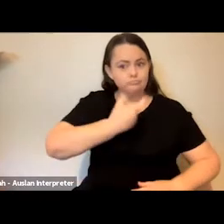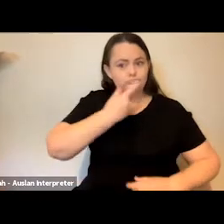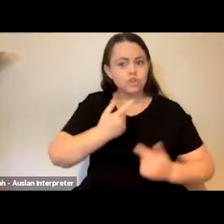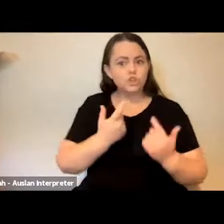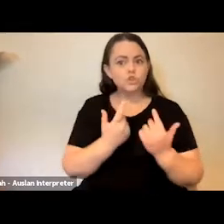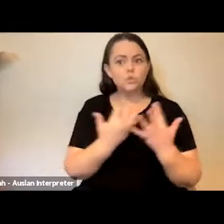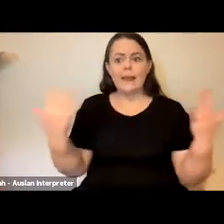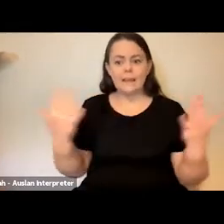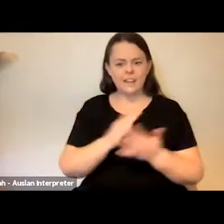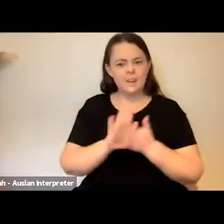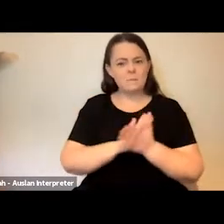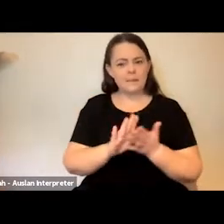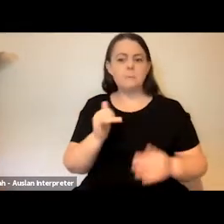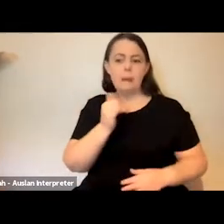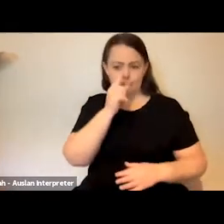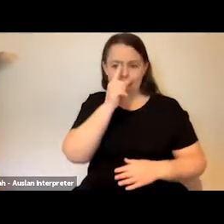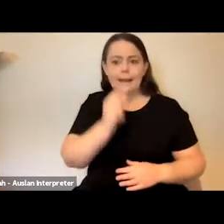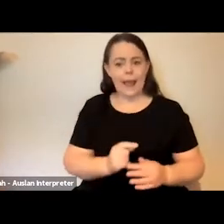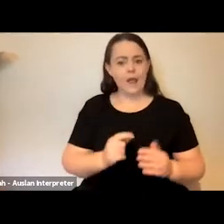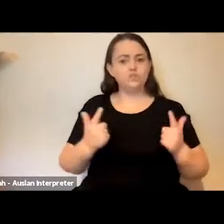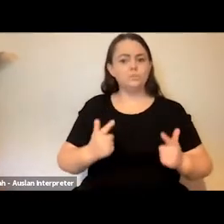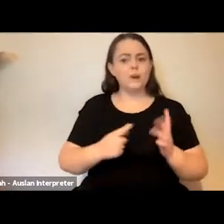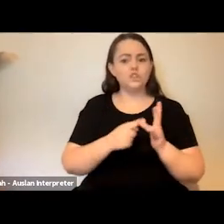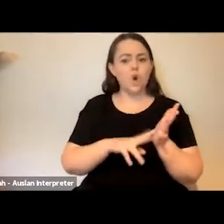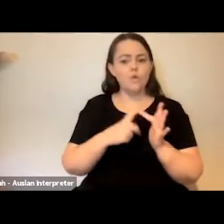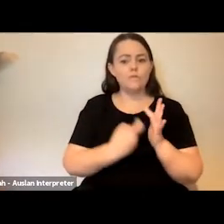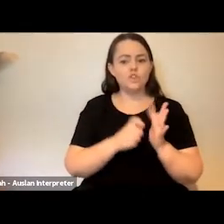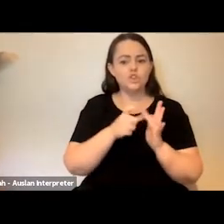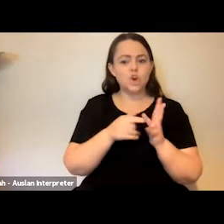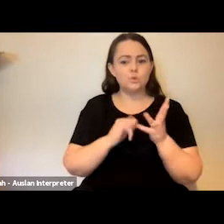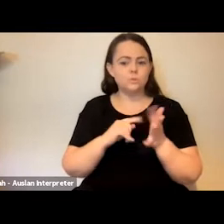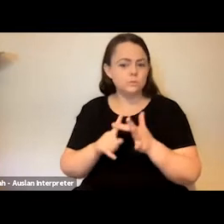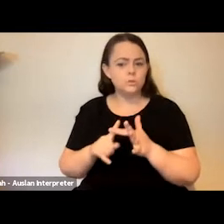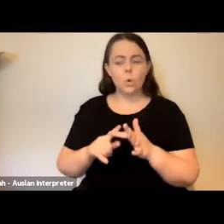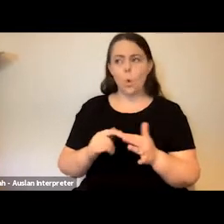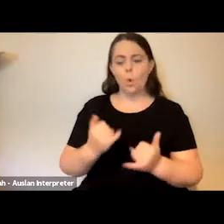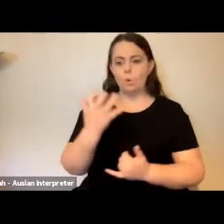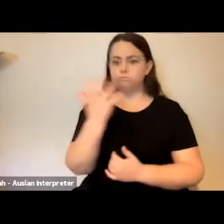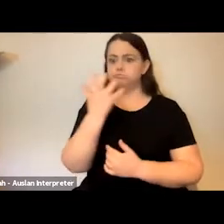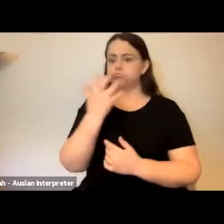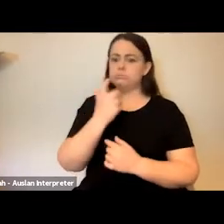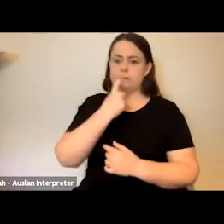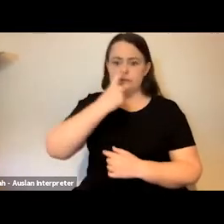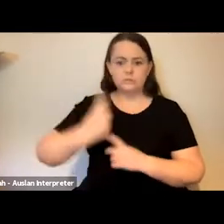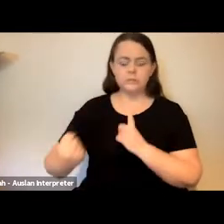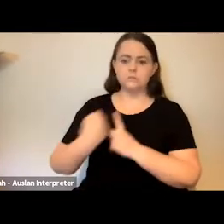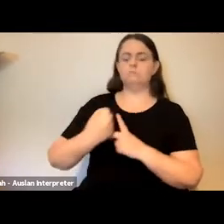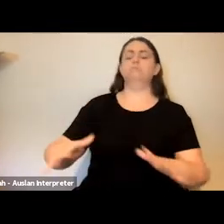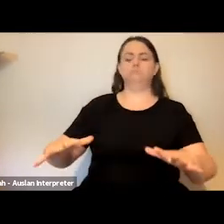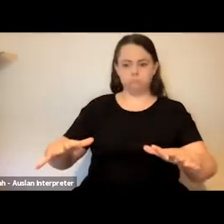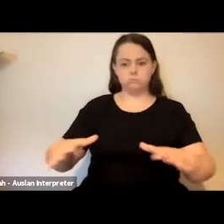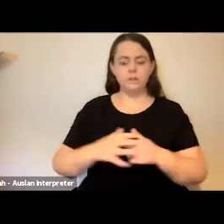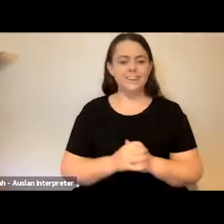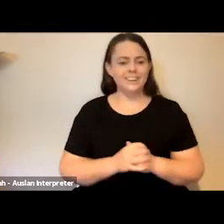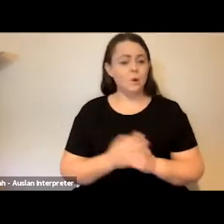risk of overdose or other kind of adverse effects, especially given some of the public health alerts that we've seen recently